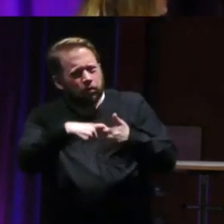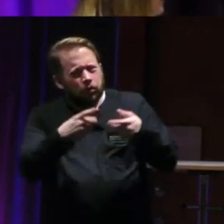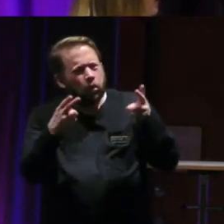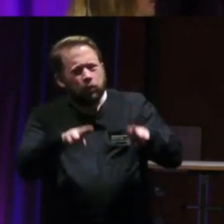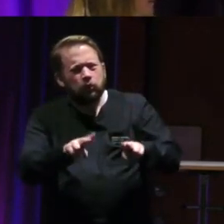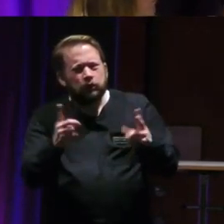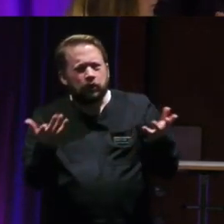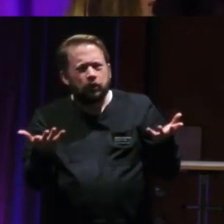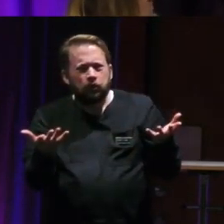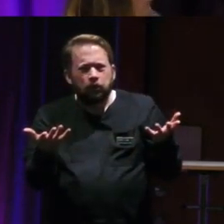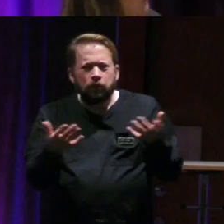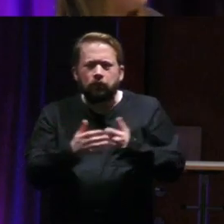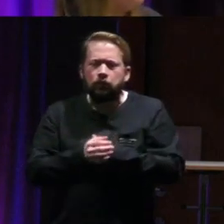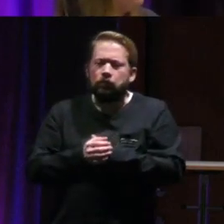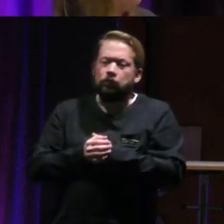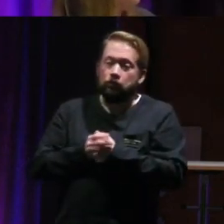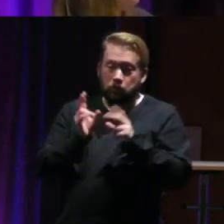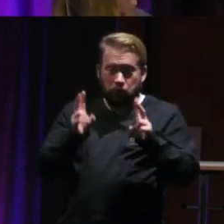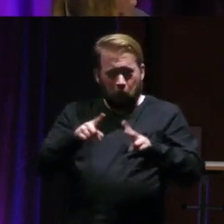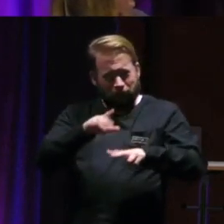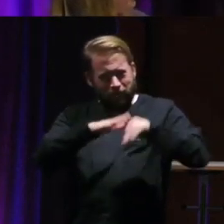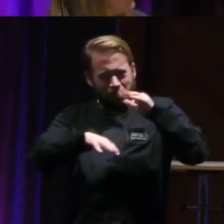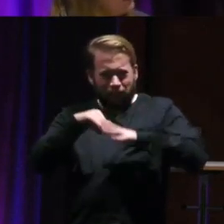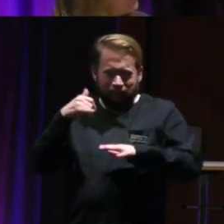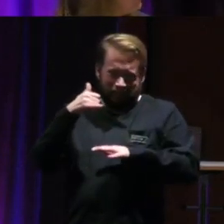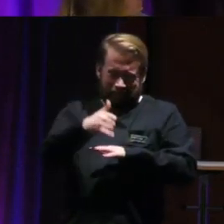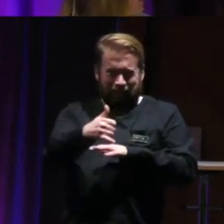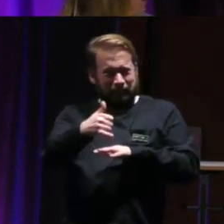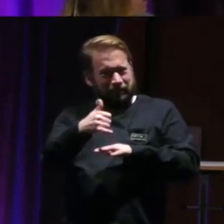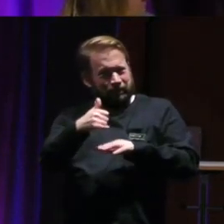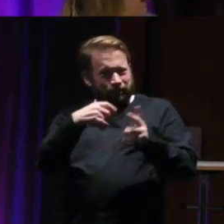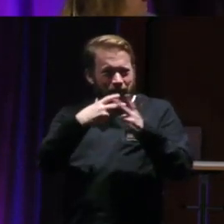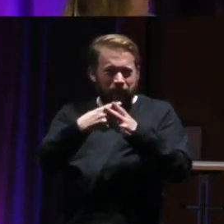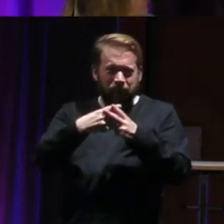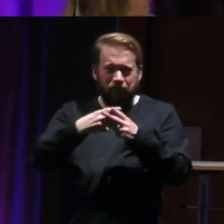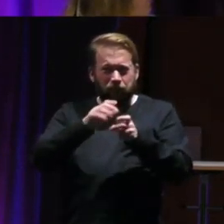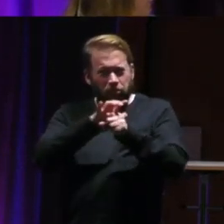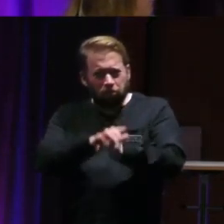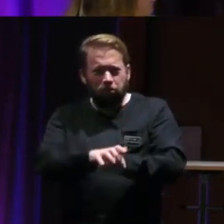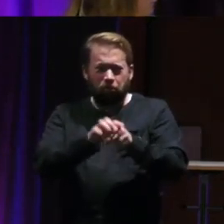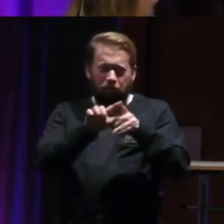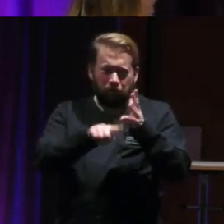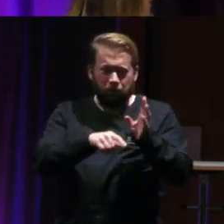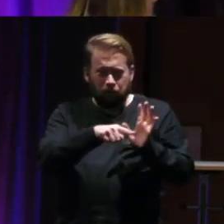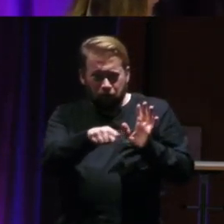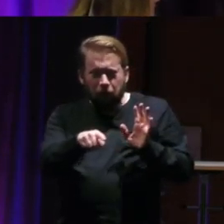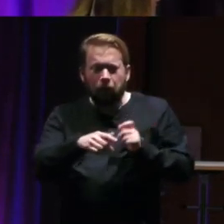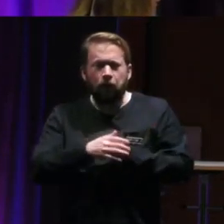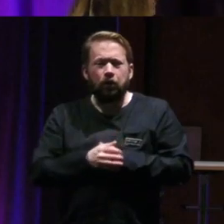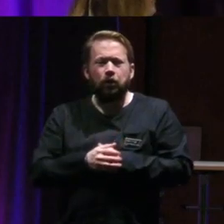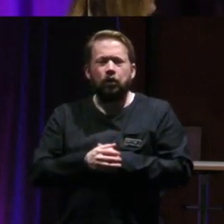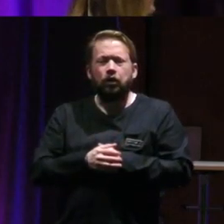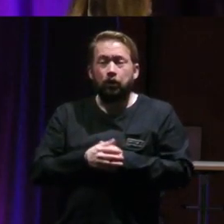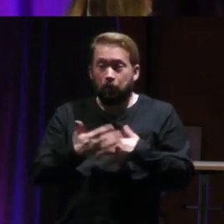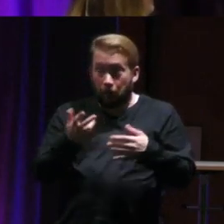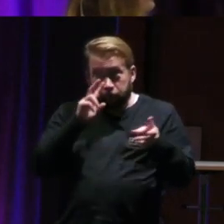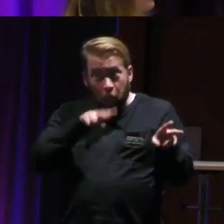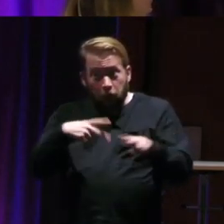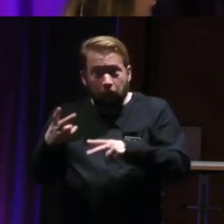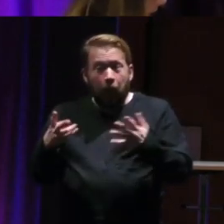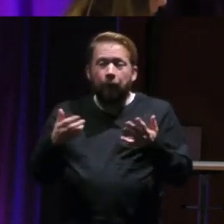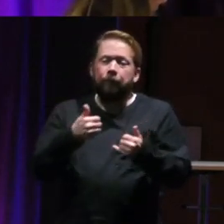do you think that this kind of treatment, oil treatment, is just a few sort of rotten apples, whatever you want to